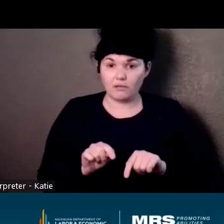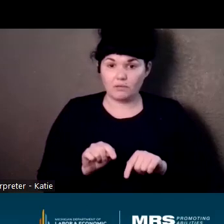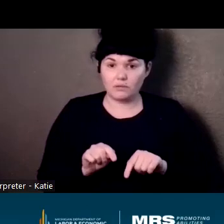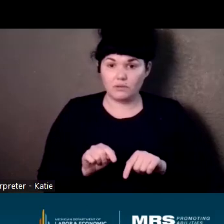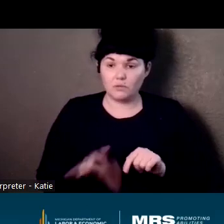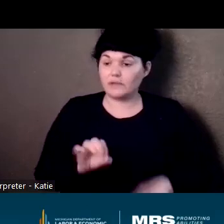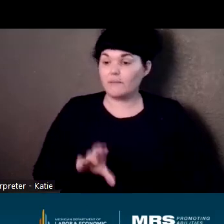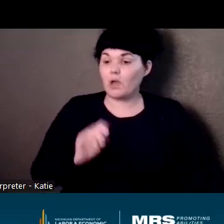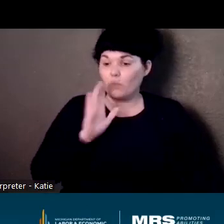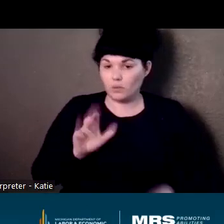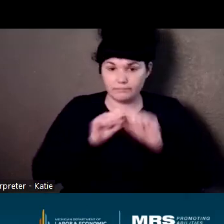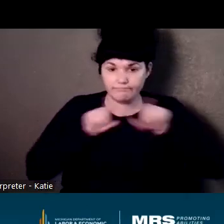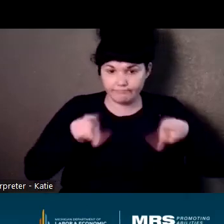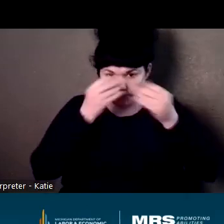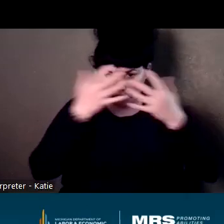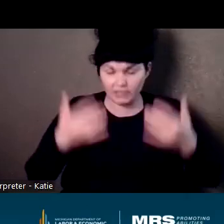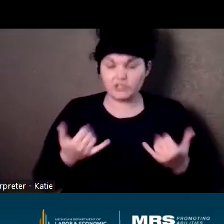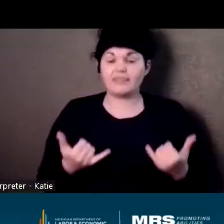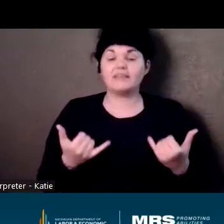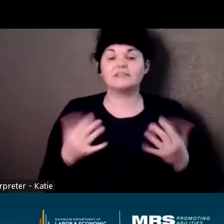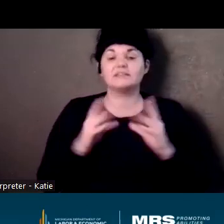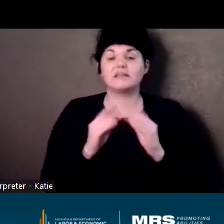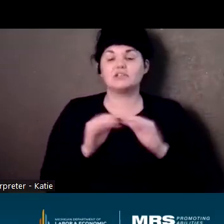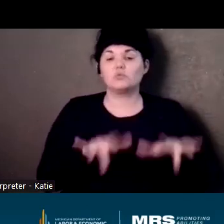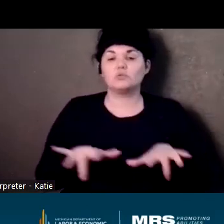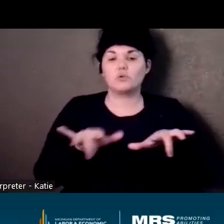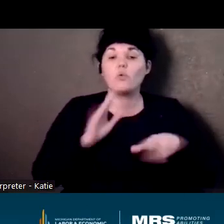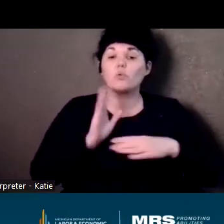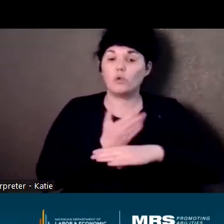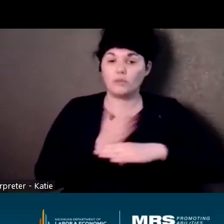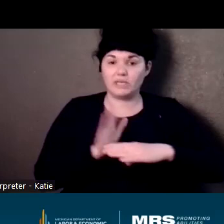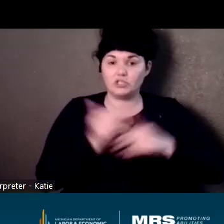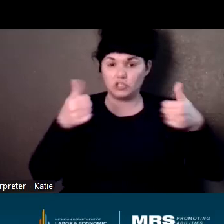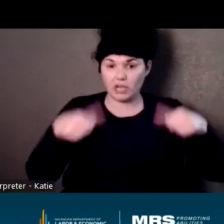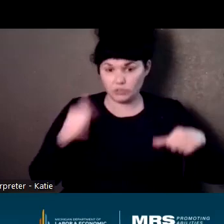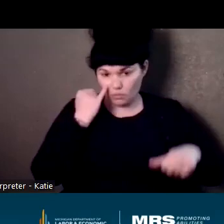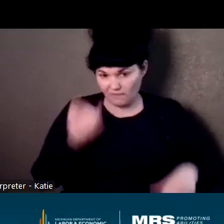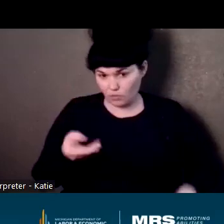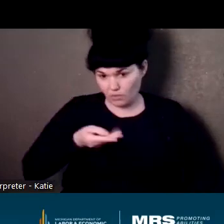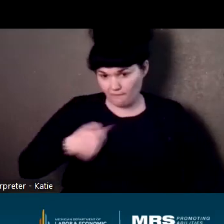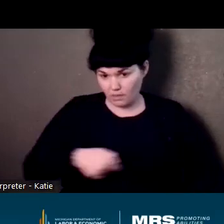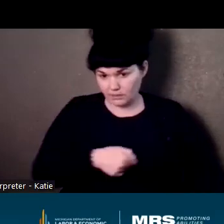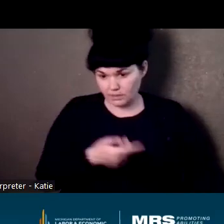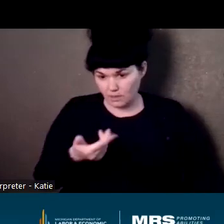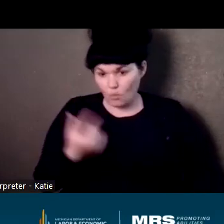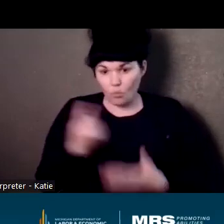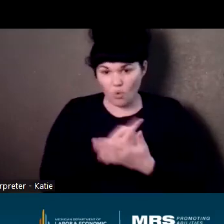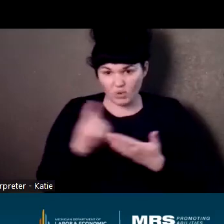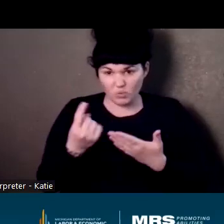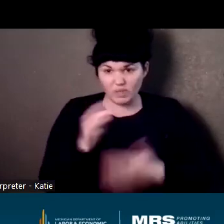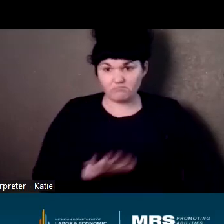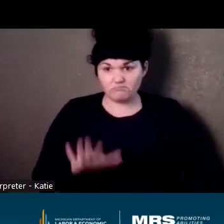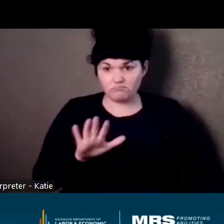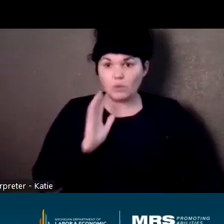information out. This session was recorded and will be shared. So if you give us a week or so, we